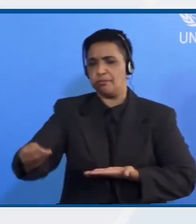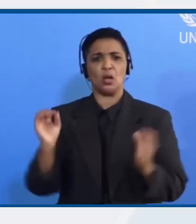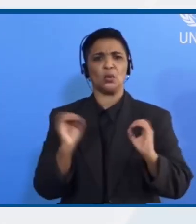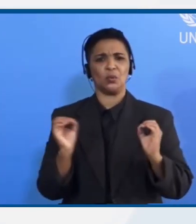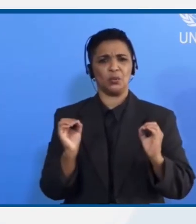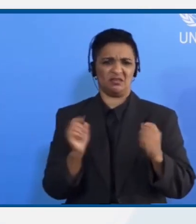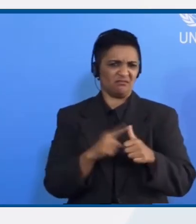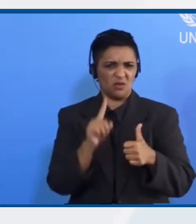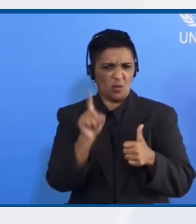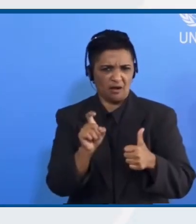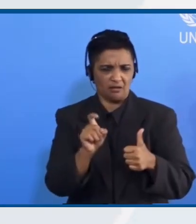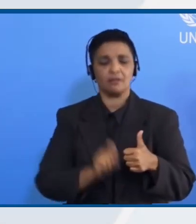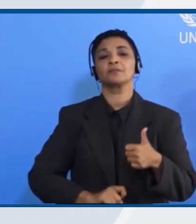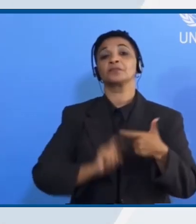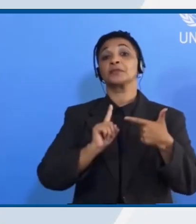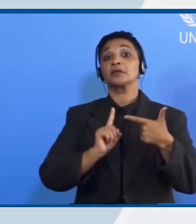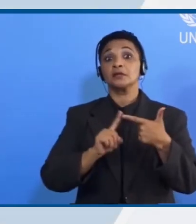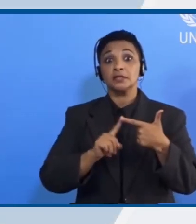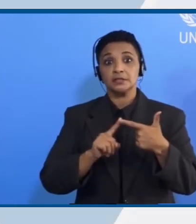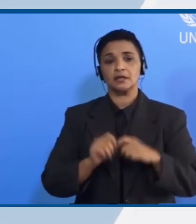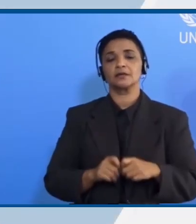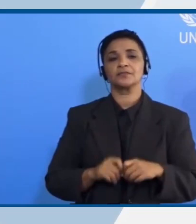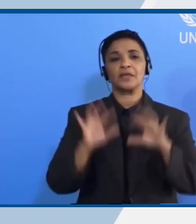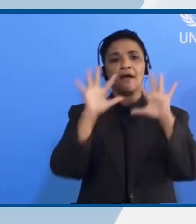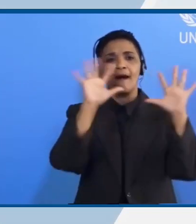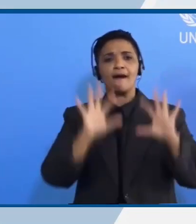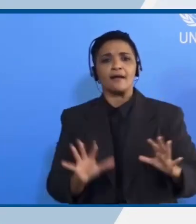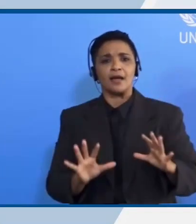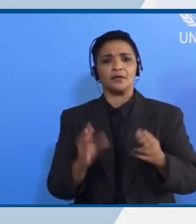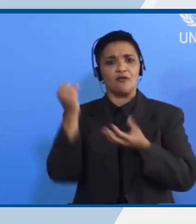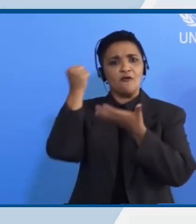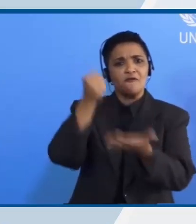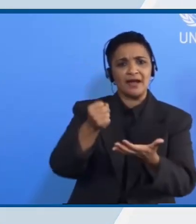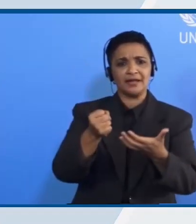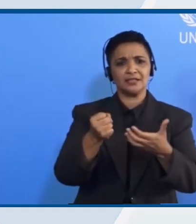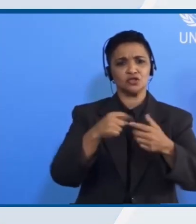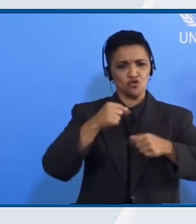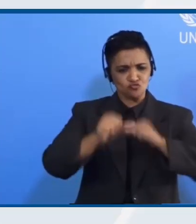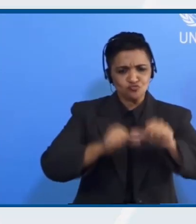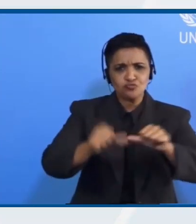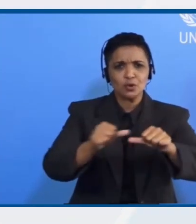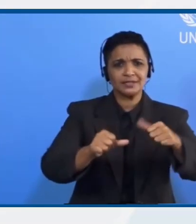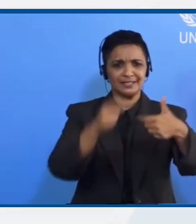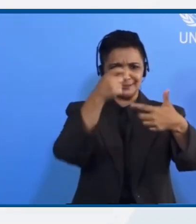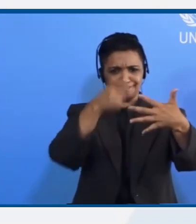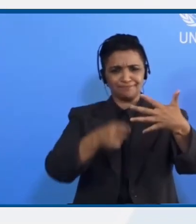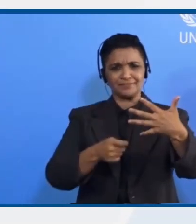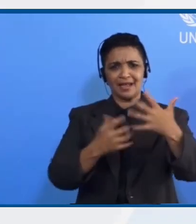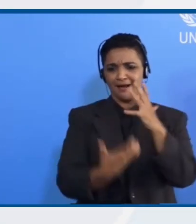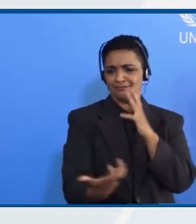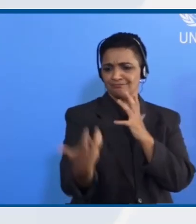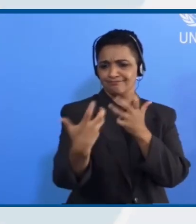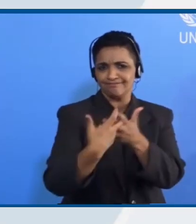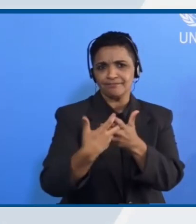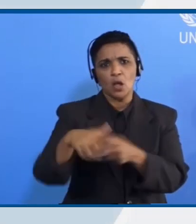small question. How do we transform the climate finance architectures and procedures to make sure that they better meet the needs and